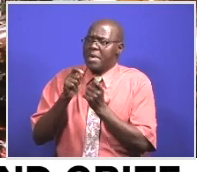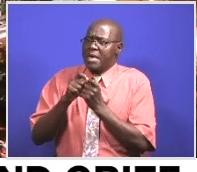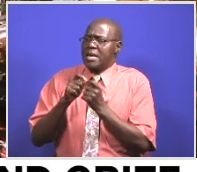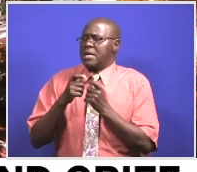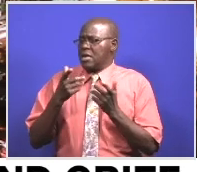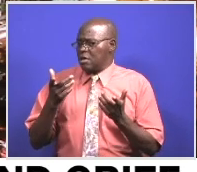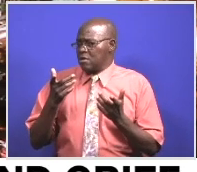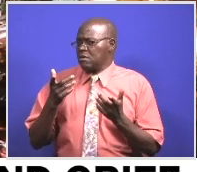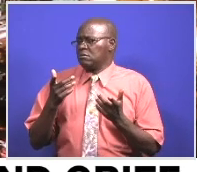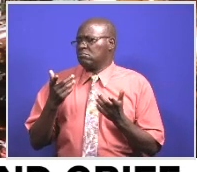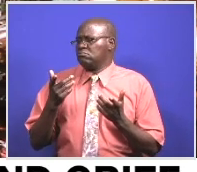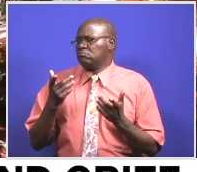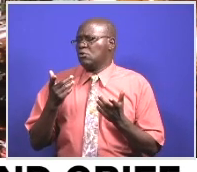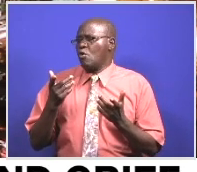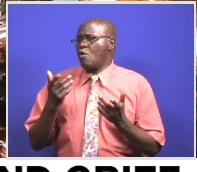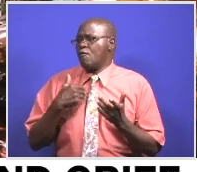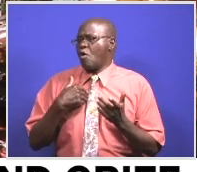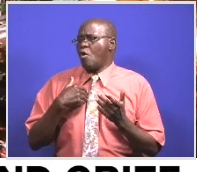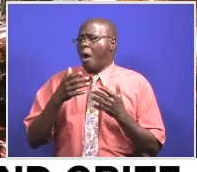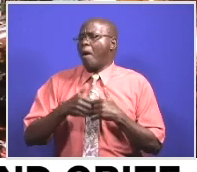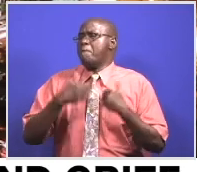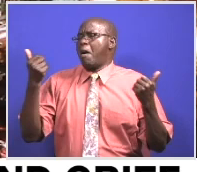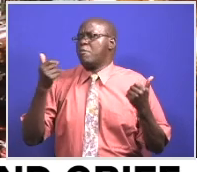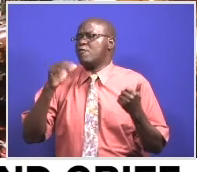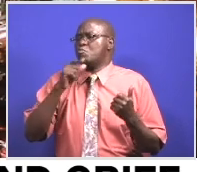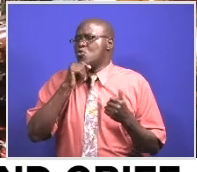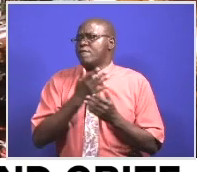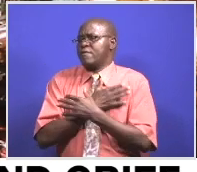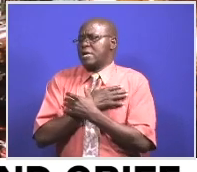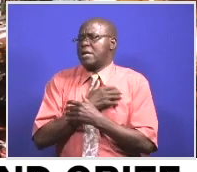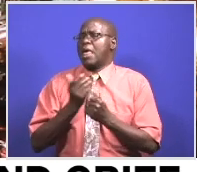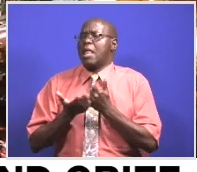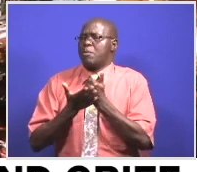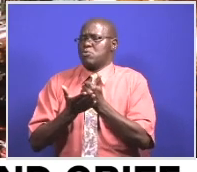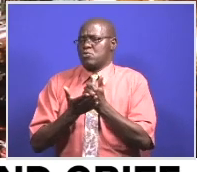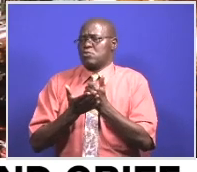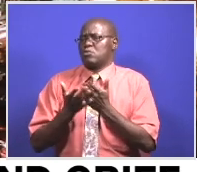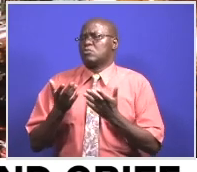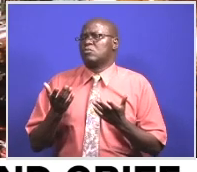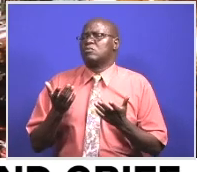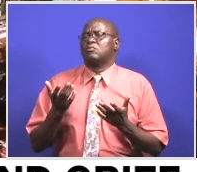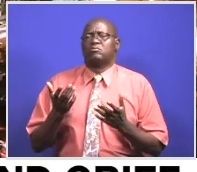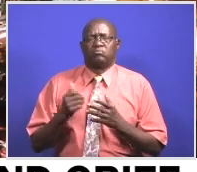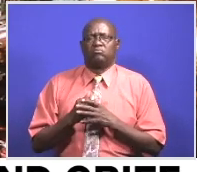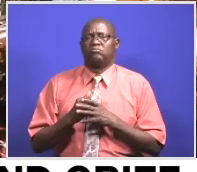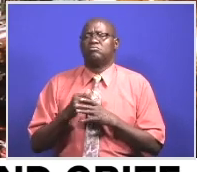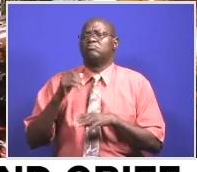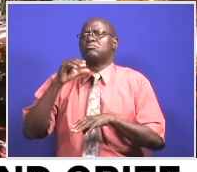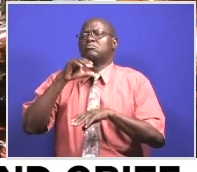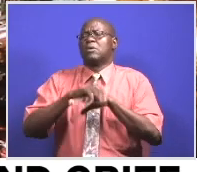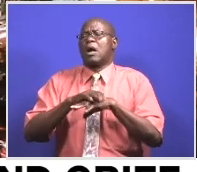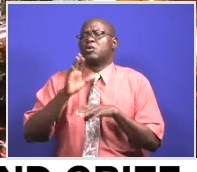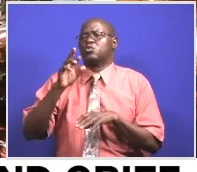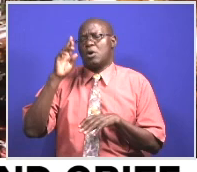you to your purpose. Tell us about finding your purpose, and I know you're even an author. How did you come up with how to cope with